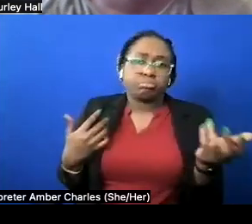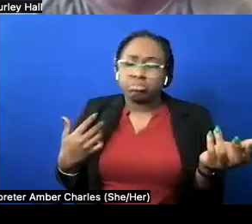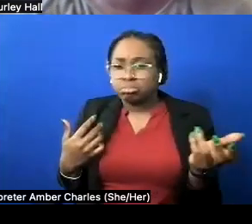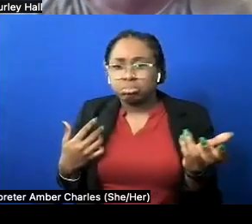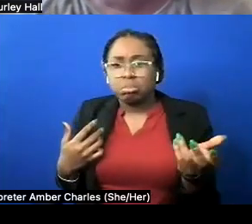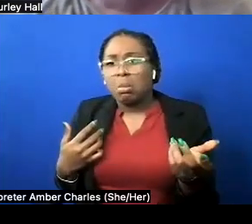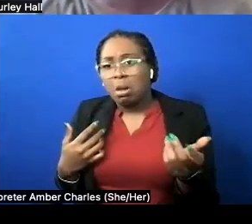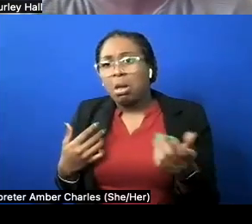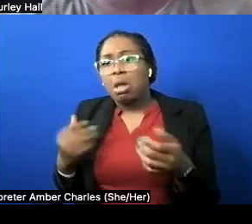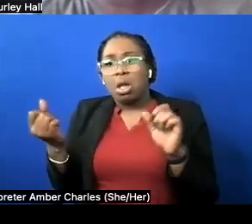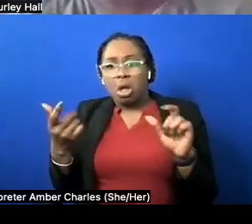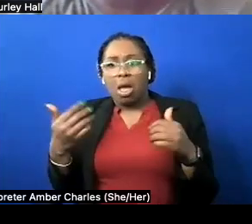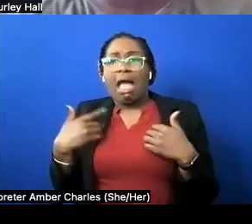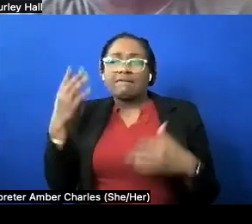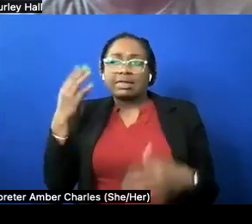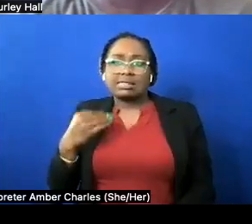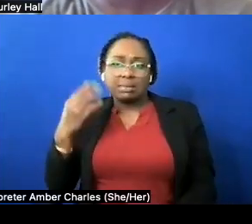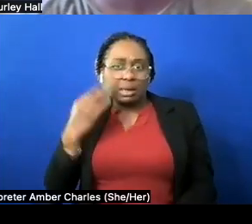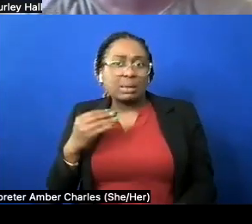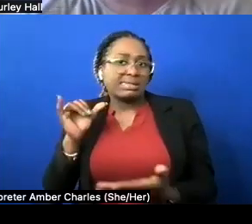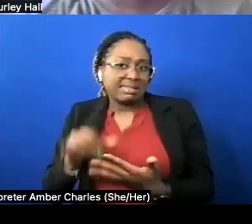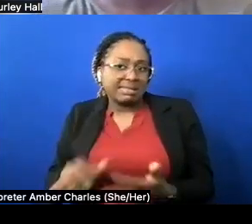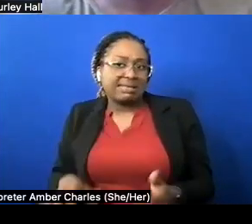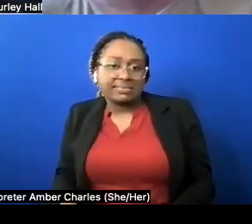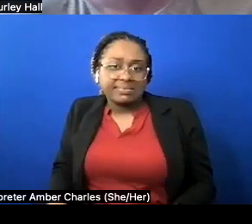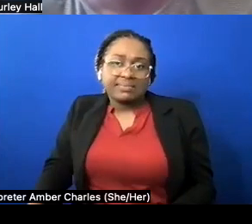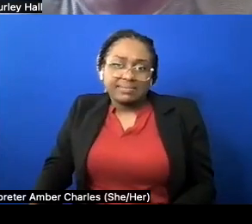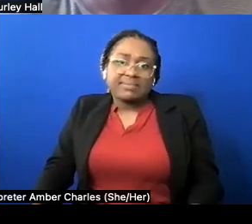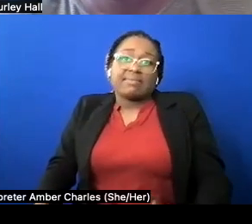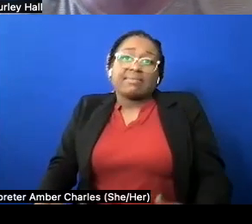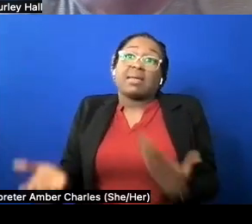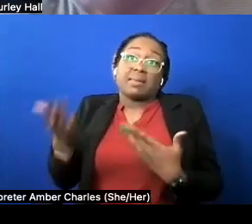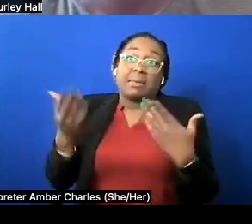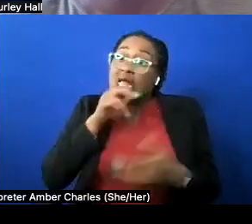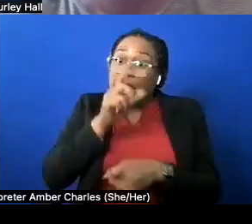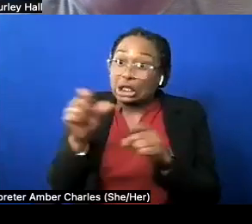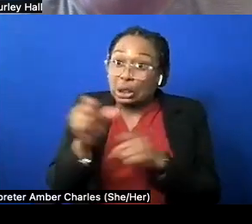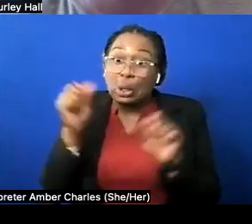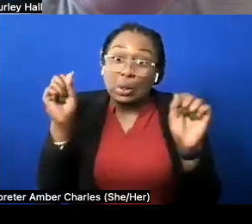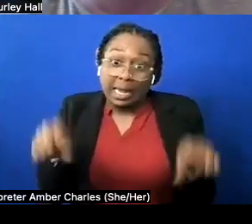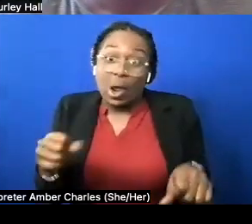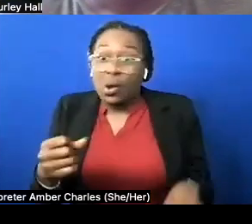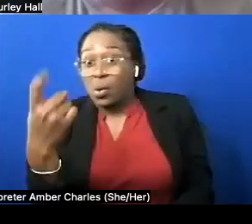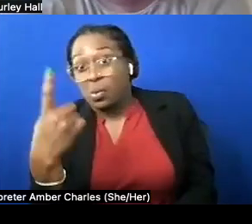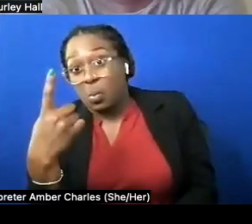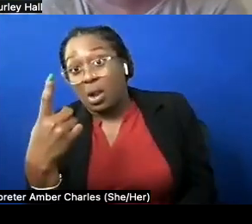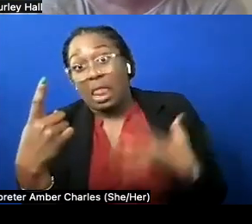have experienced that. And this is probably literal, right? It can be. You can get a one like